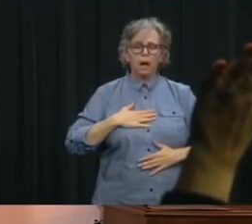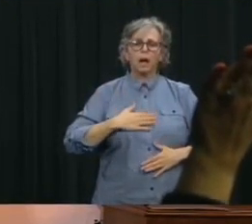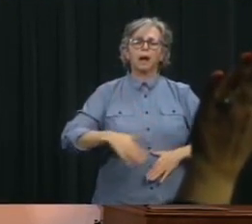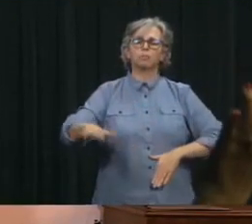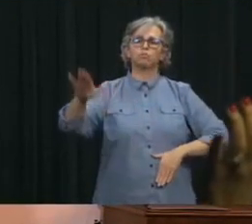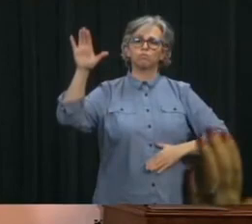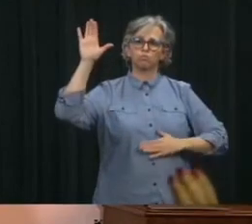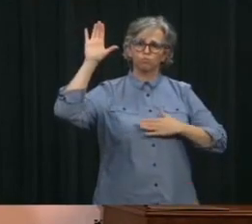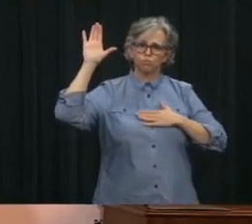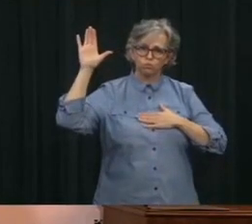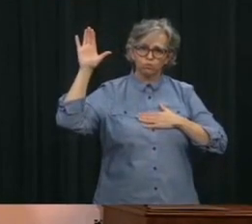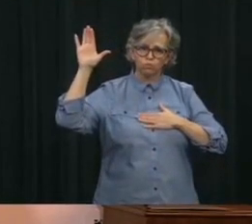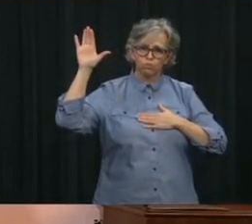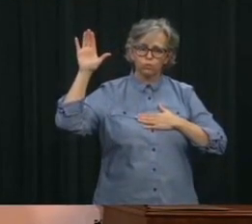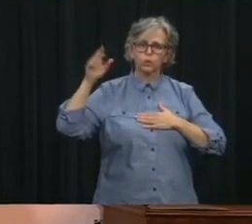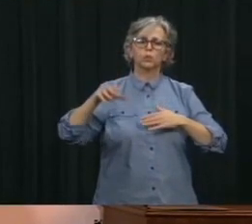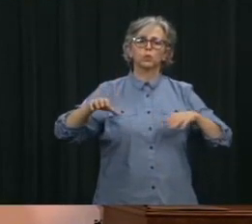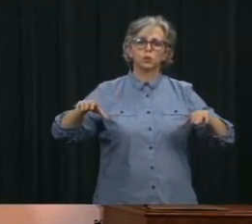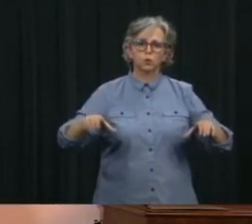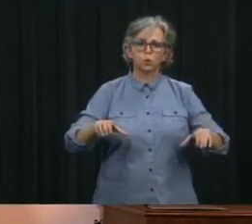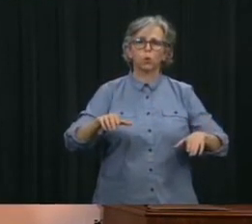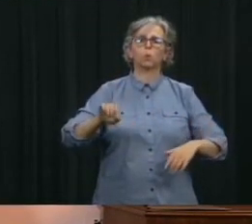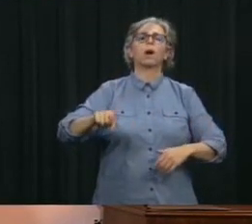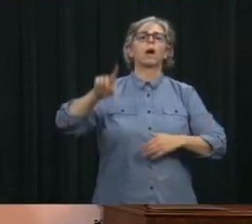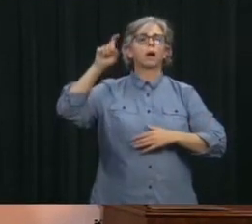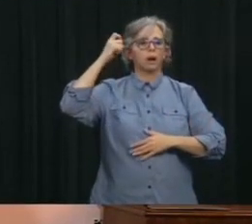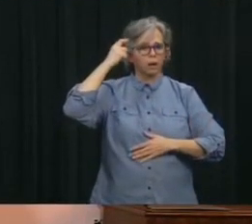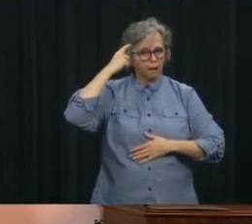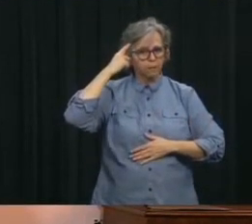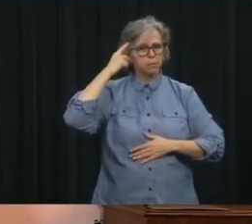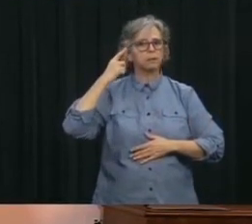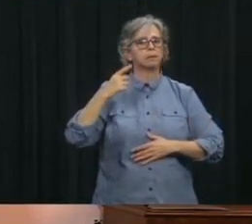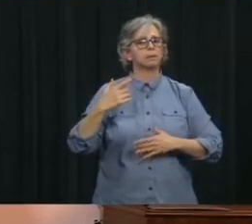does, which is to protect the people.